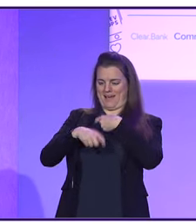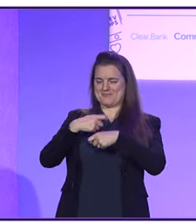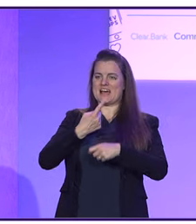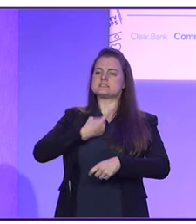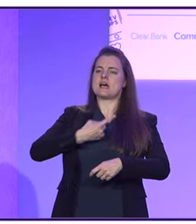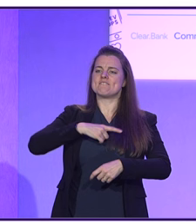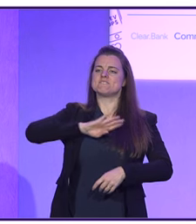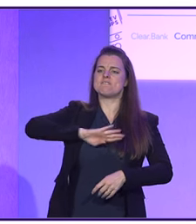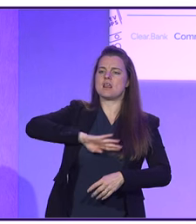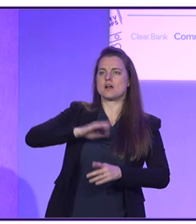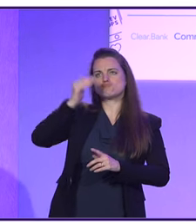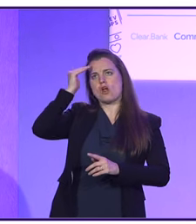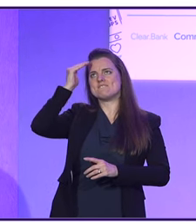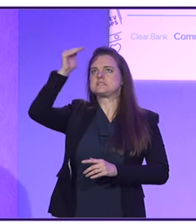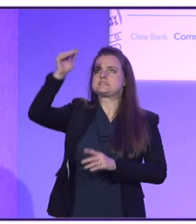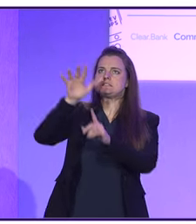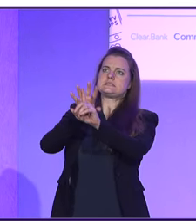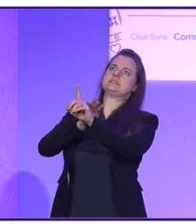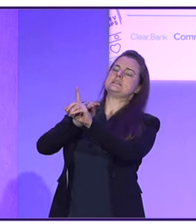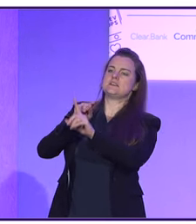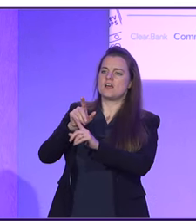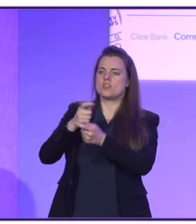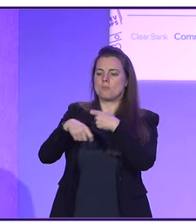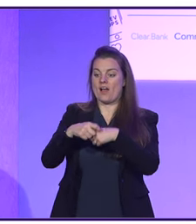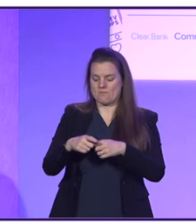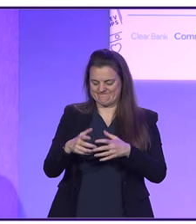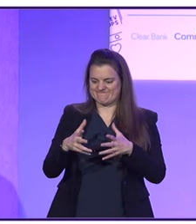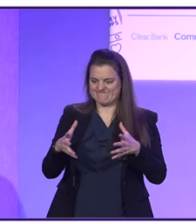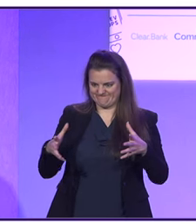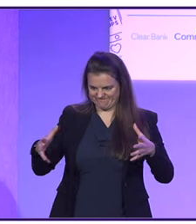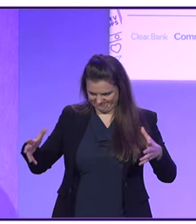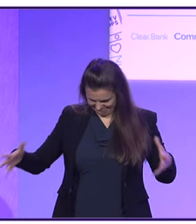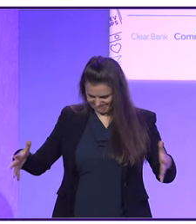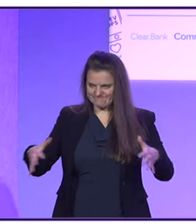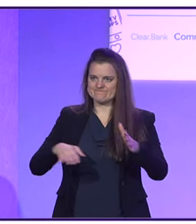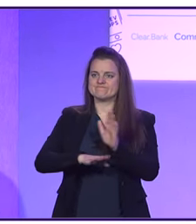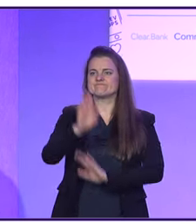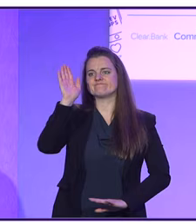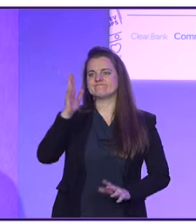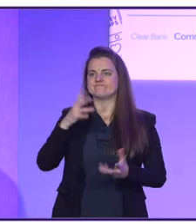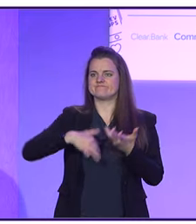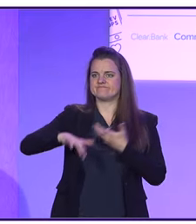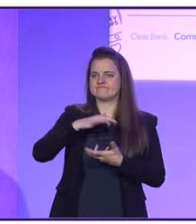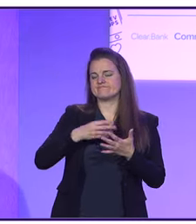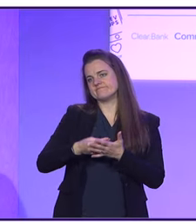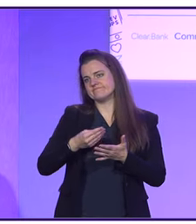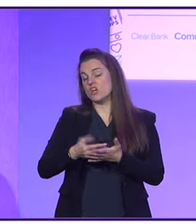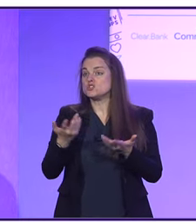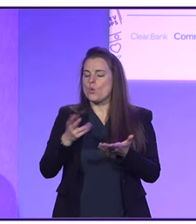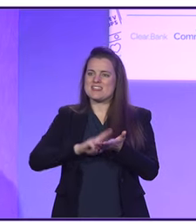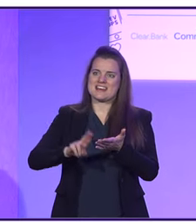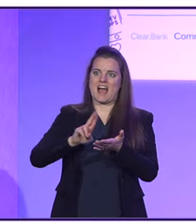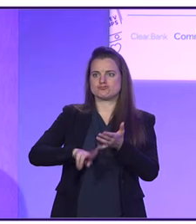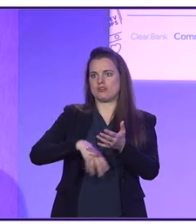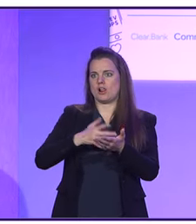of the increase in data, the increase in complexity and scale of the data. So the natural conclusion that one draws